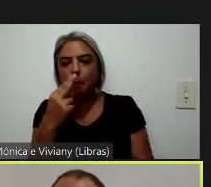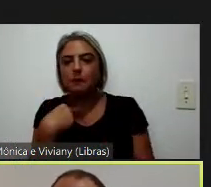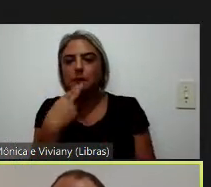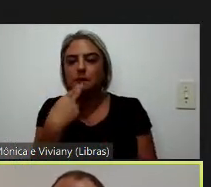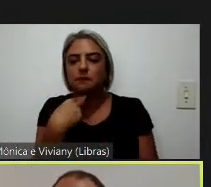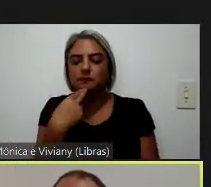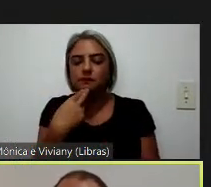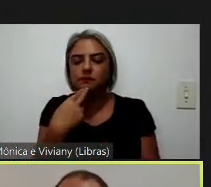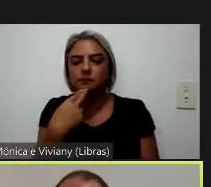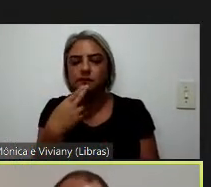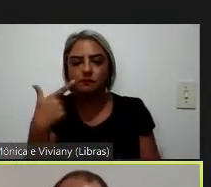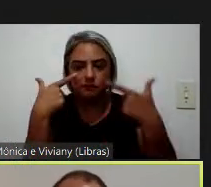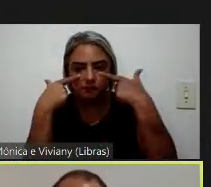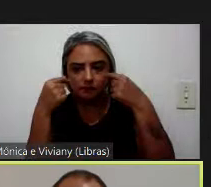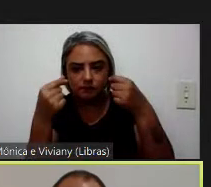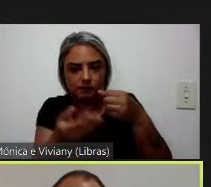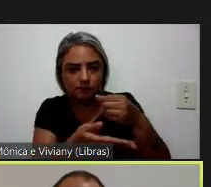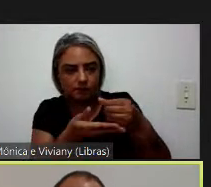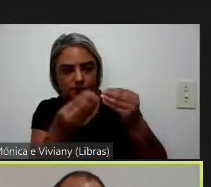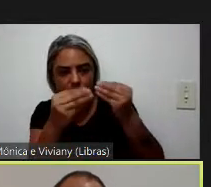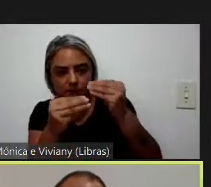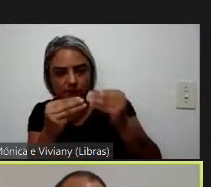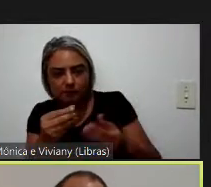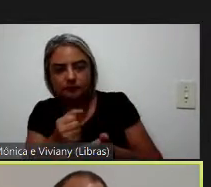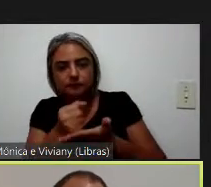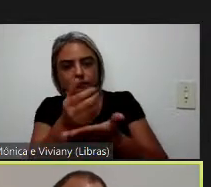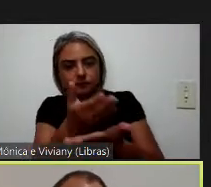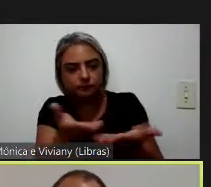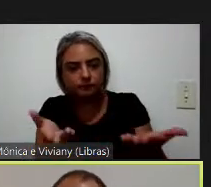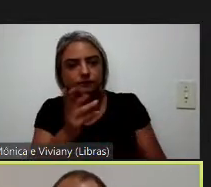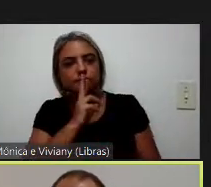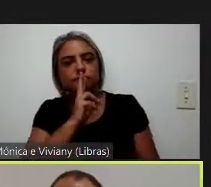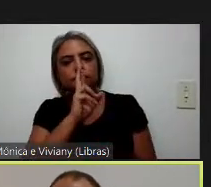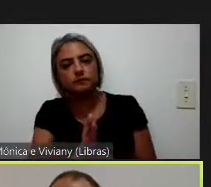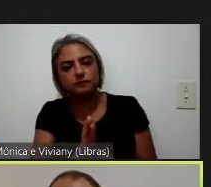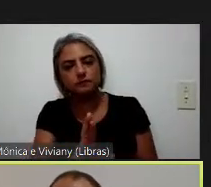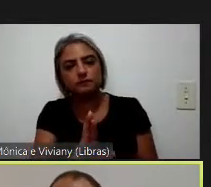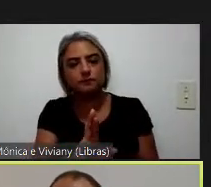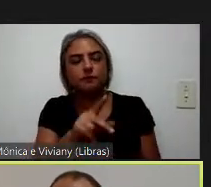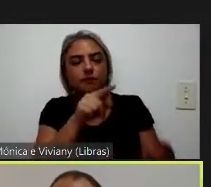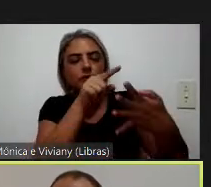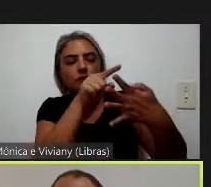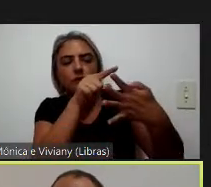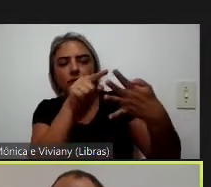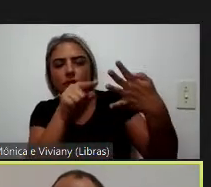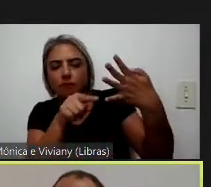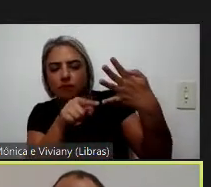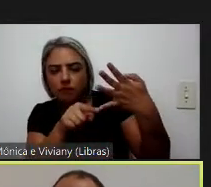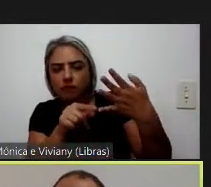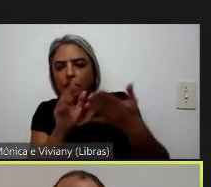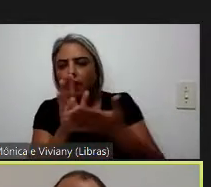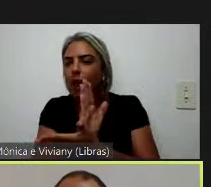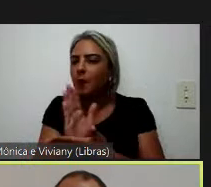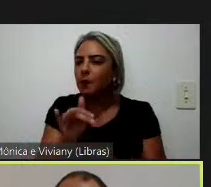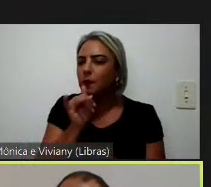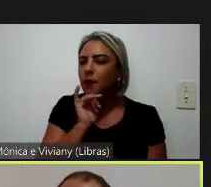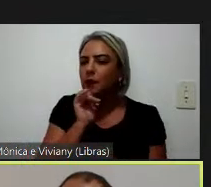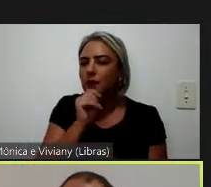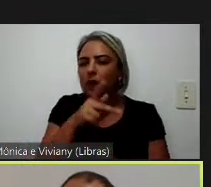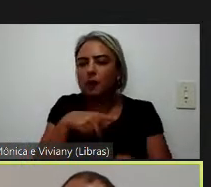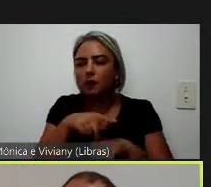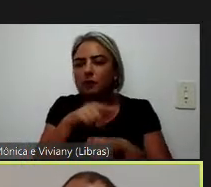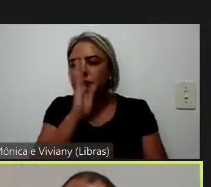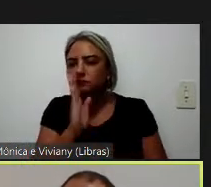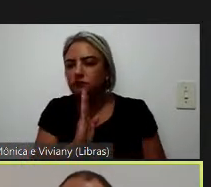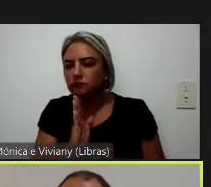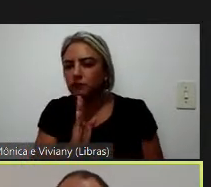areas of action, there are, of course, also examples from Brazil and from other countries in Latin America. And I think the